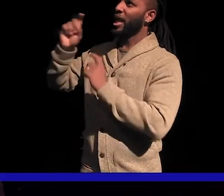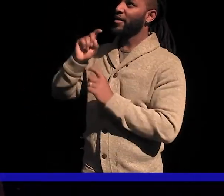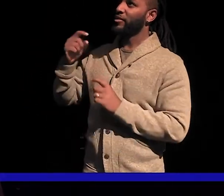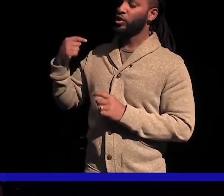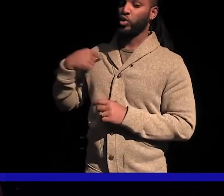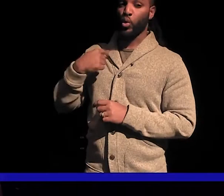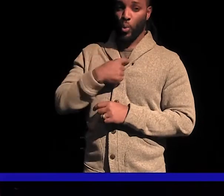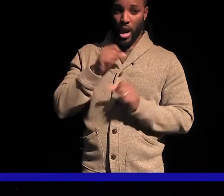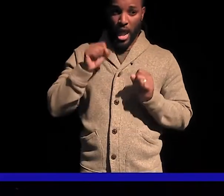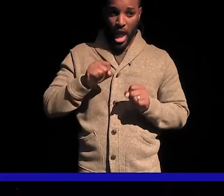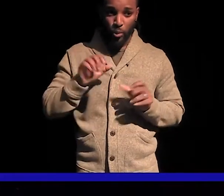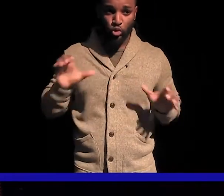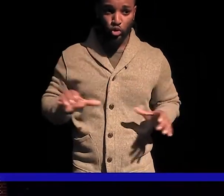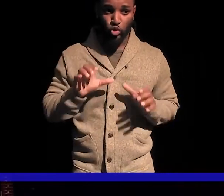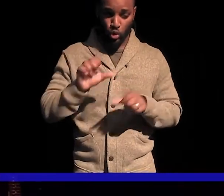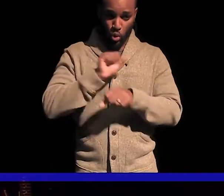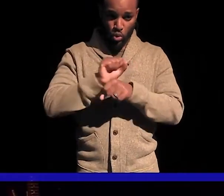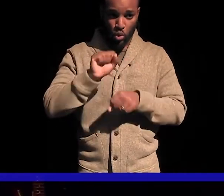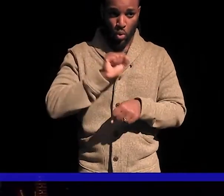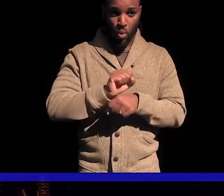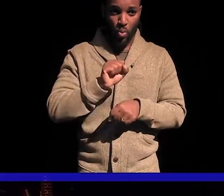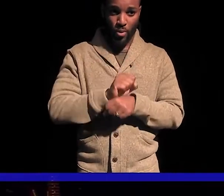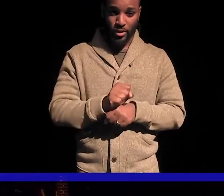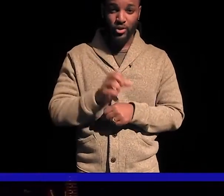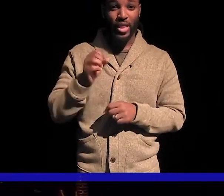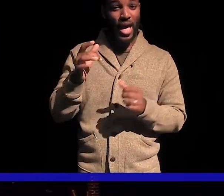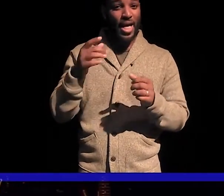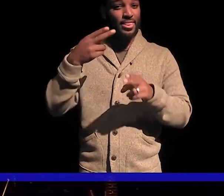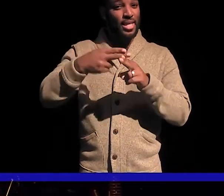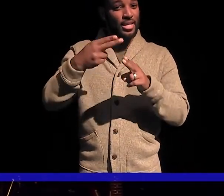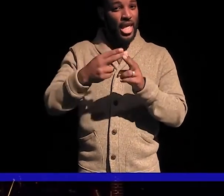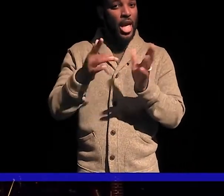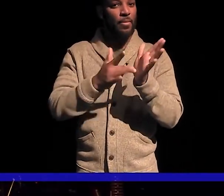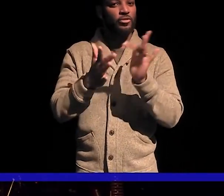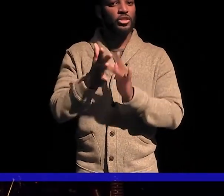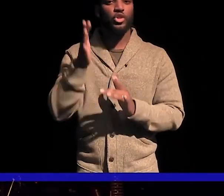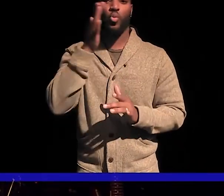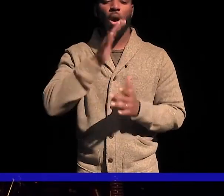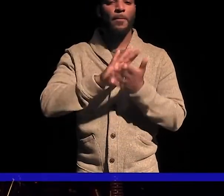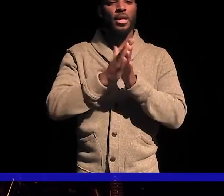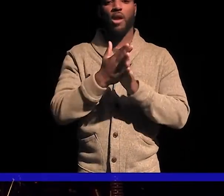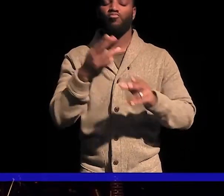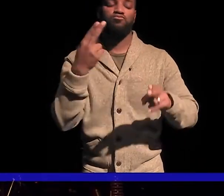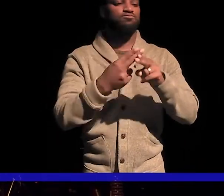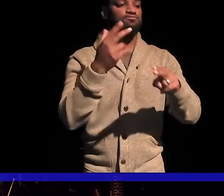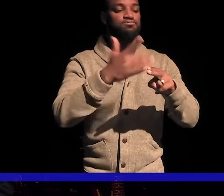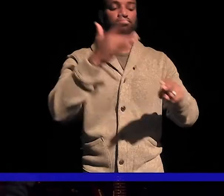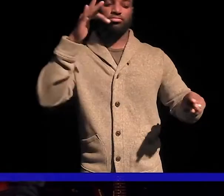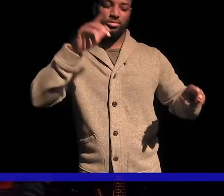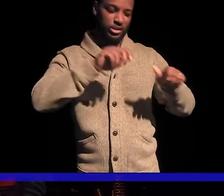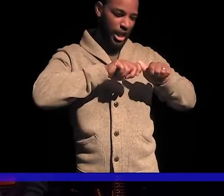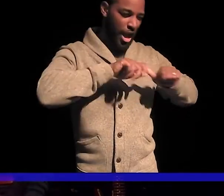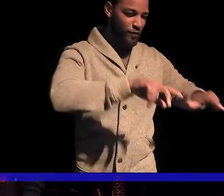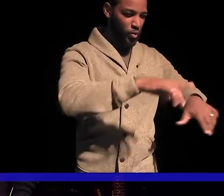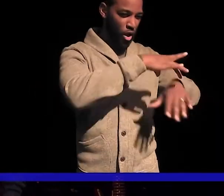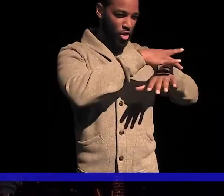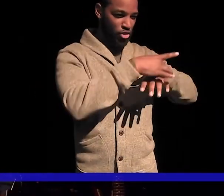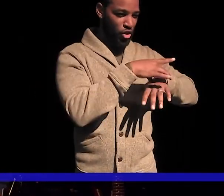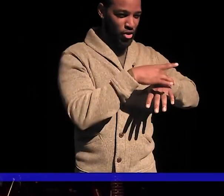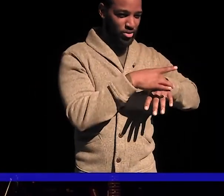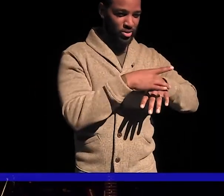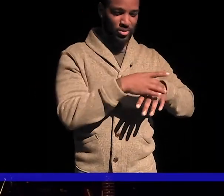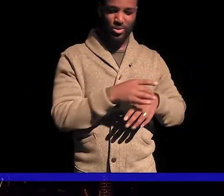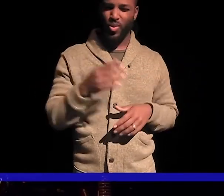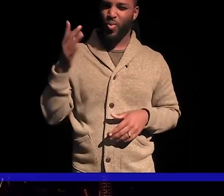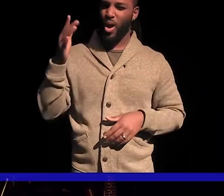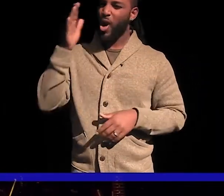we're able to do the works of Jesus so that the name of Jesus may become notorious upon the face of the earth, why would he give